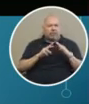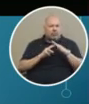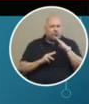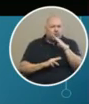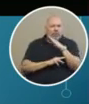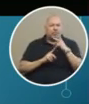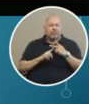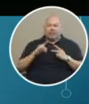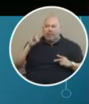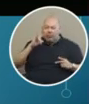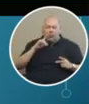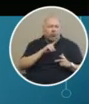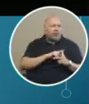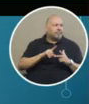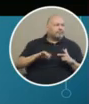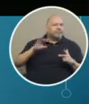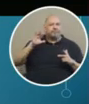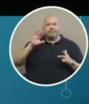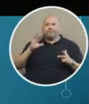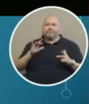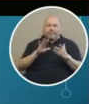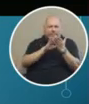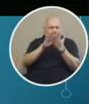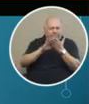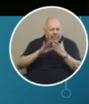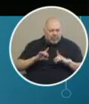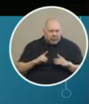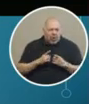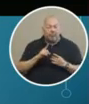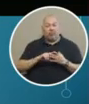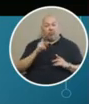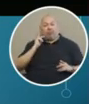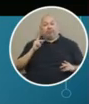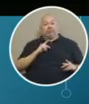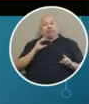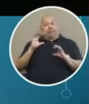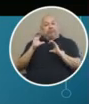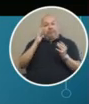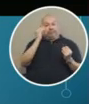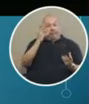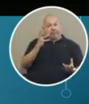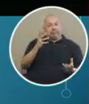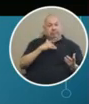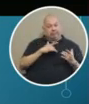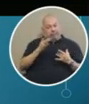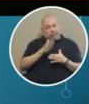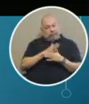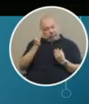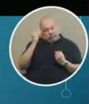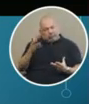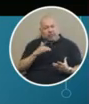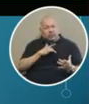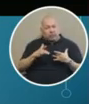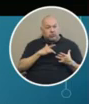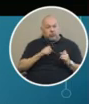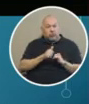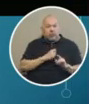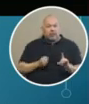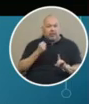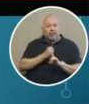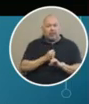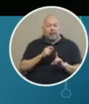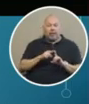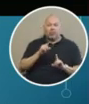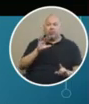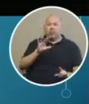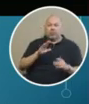bridges, the airport, the sanitation department. We've also communicated our concerns for the impacts